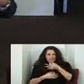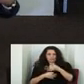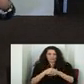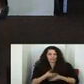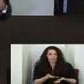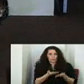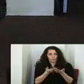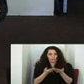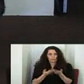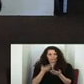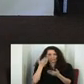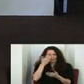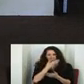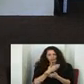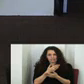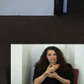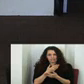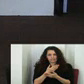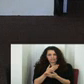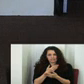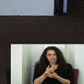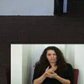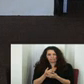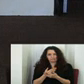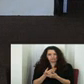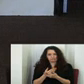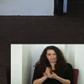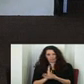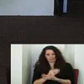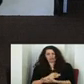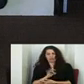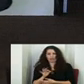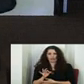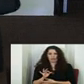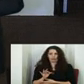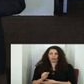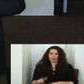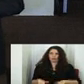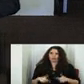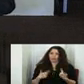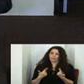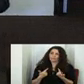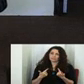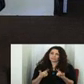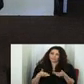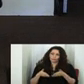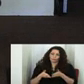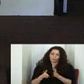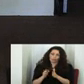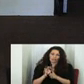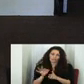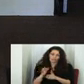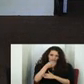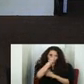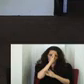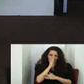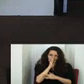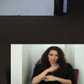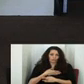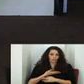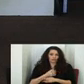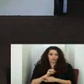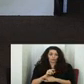the forefront of our lives, the ways of God's will for us, so that we may